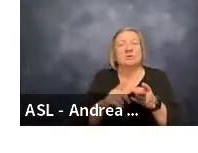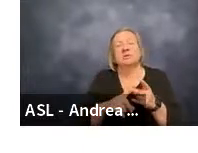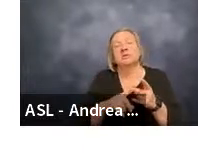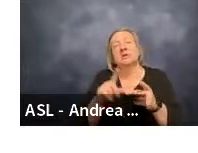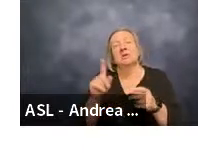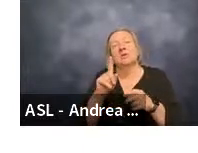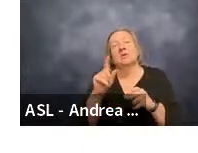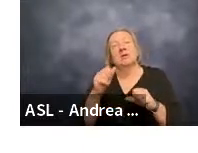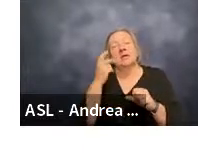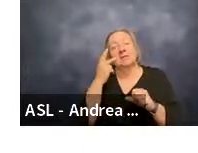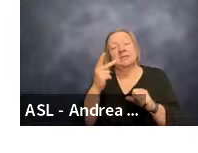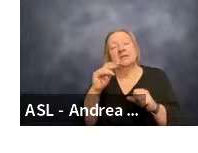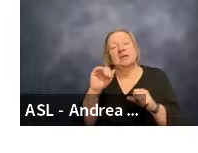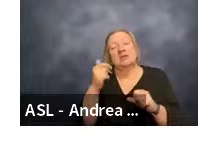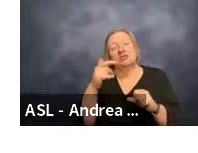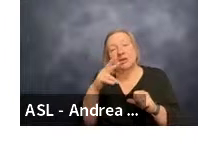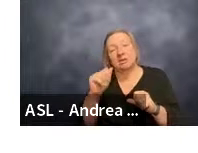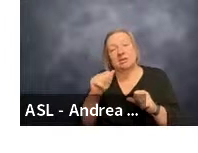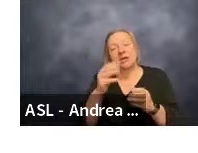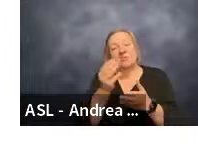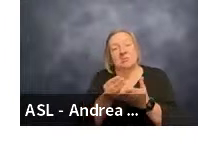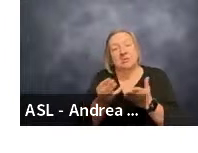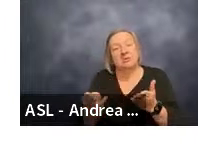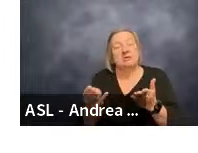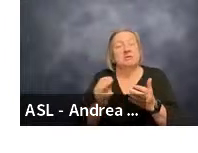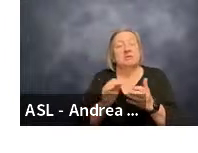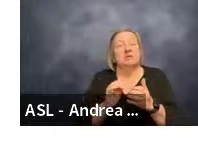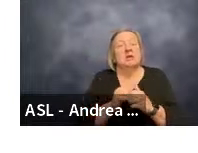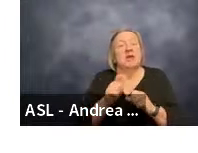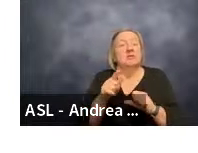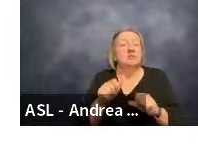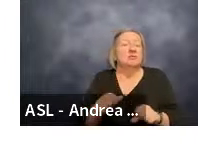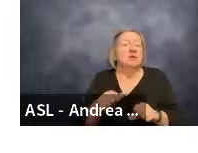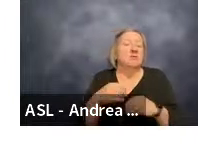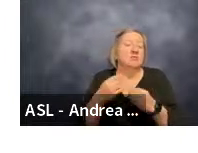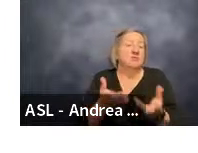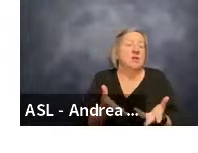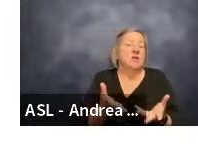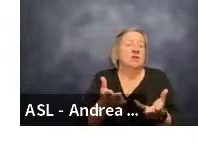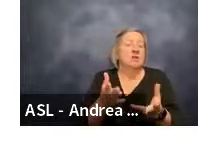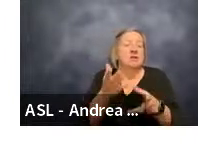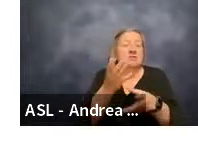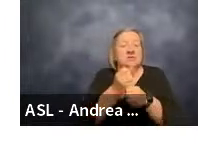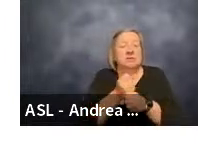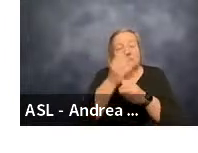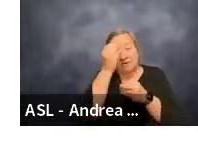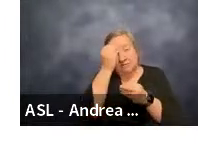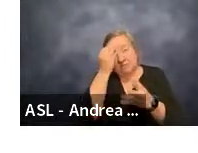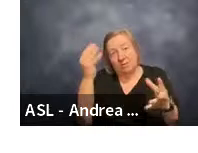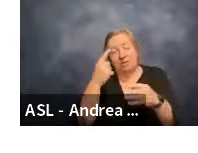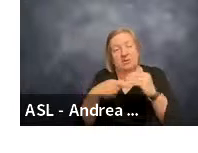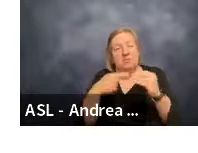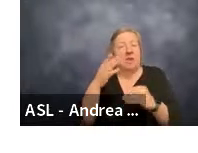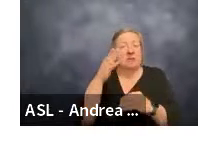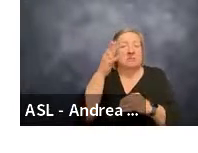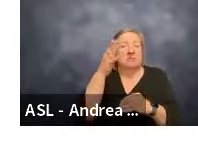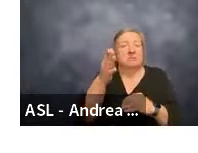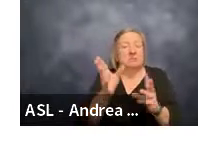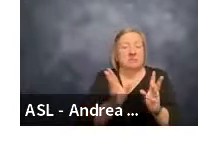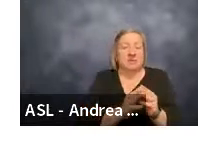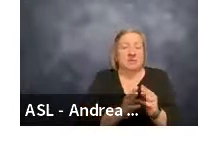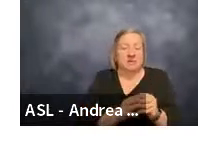see agendas and materials, as well as how you can provide receive information about upcoming